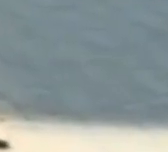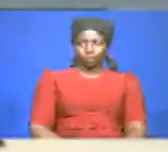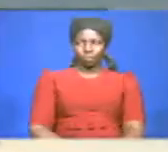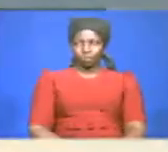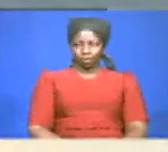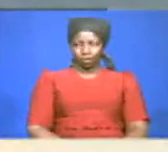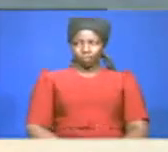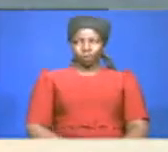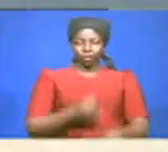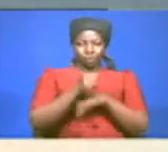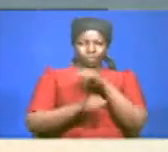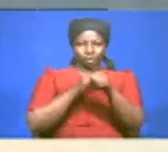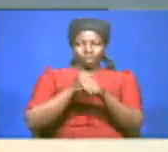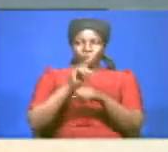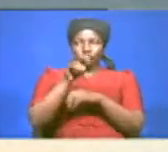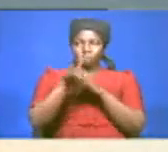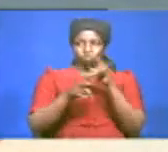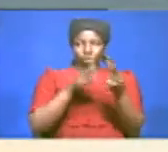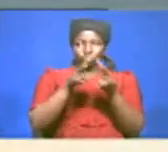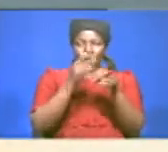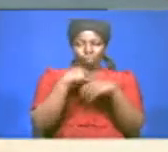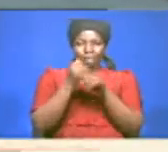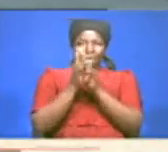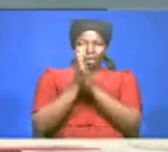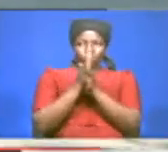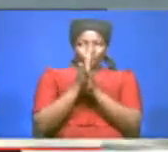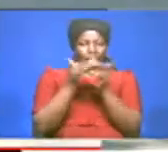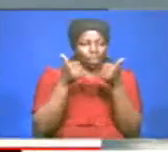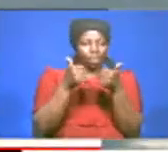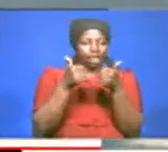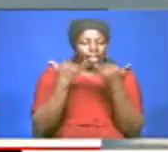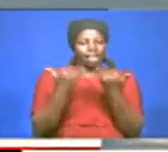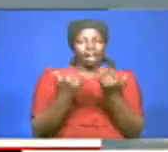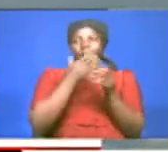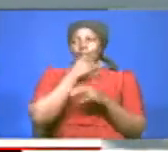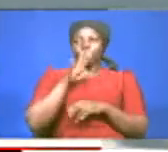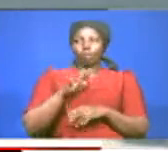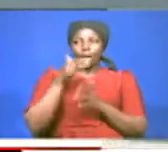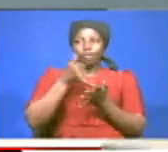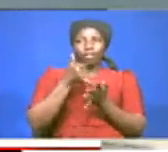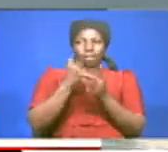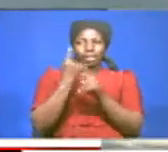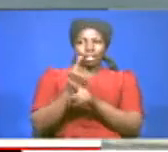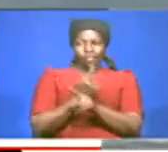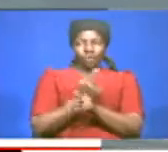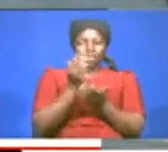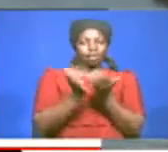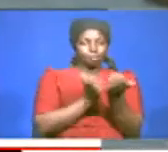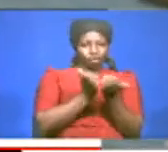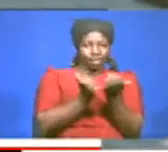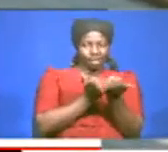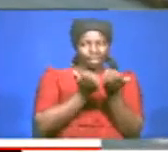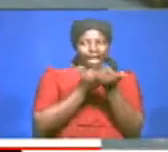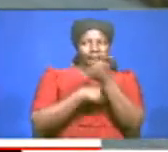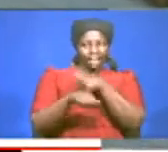The year 2022 has seen the stories of outstanding young men and women involved in several entrepreneurial ventures feature